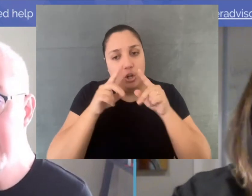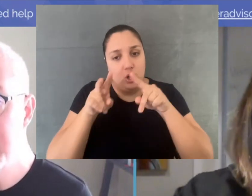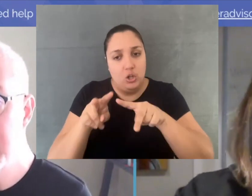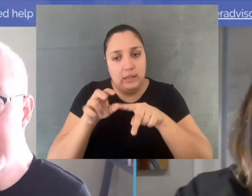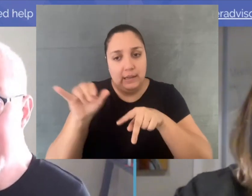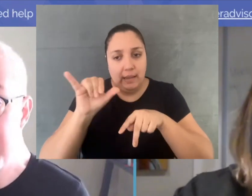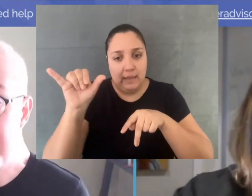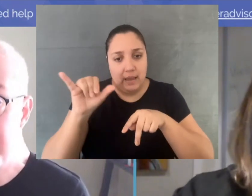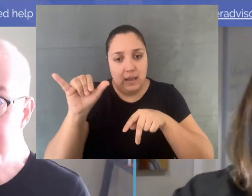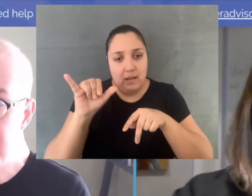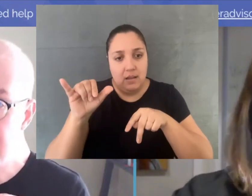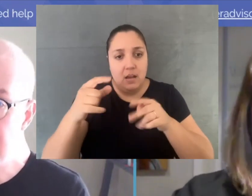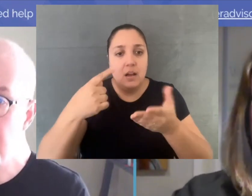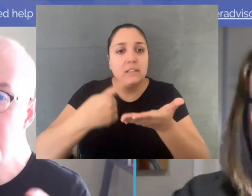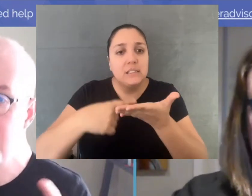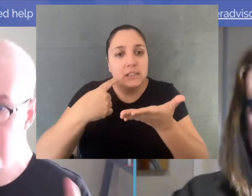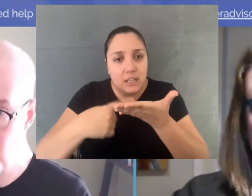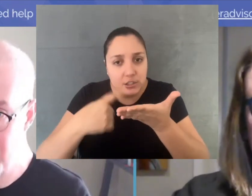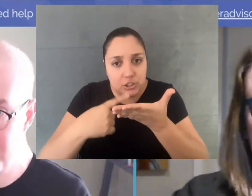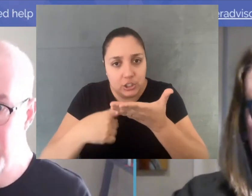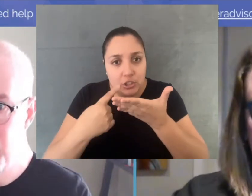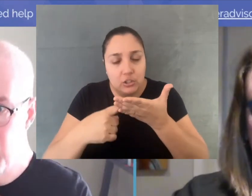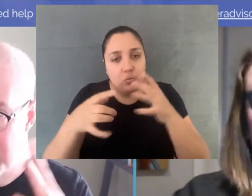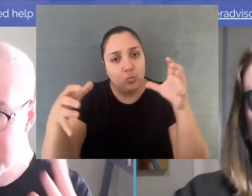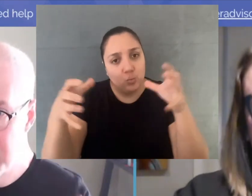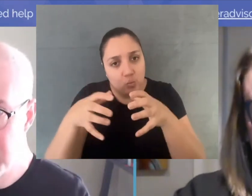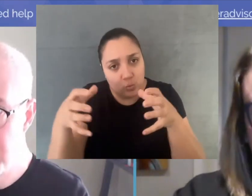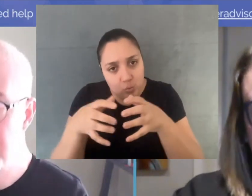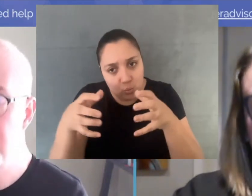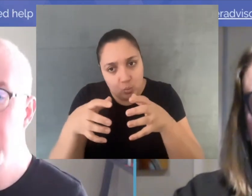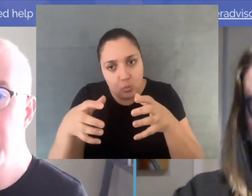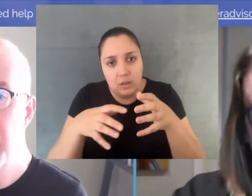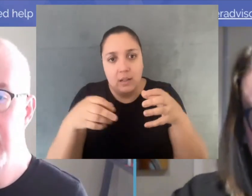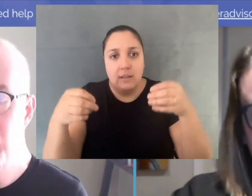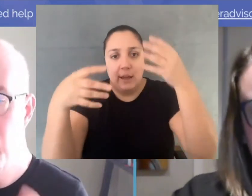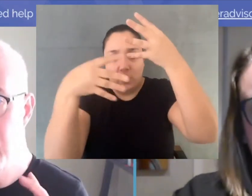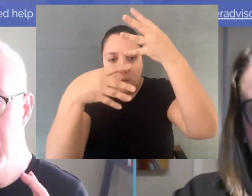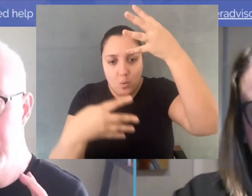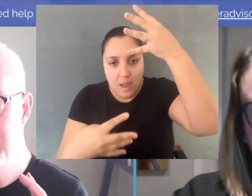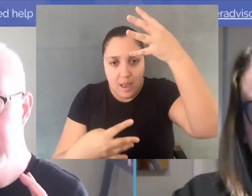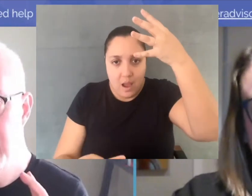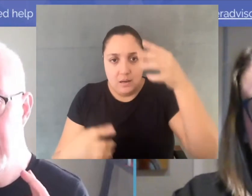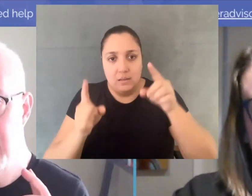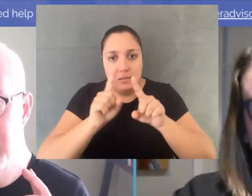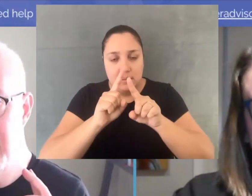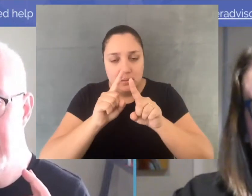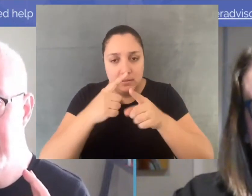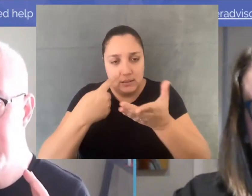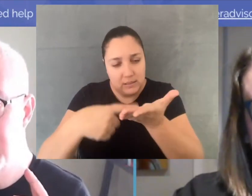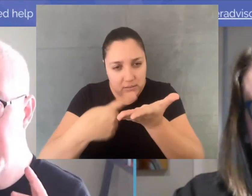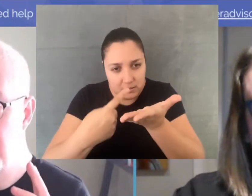looking at things like a discussion forum with threaded discussions, or